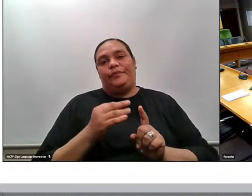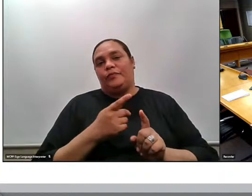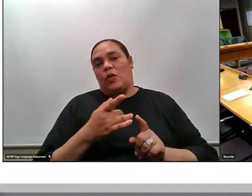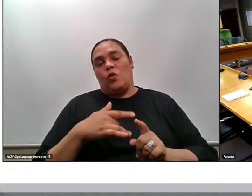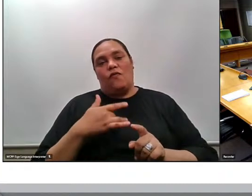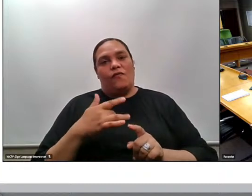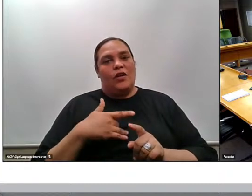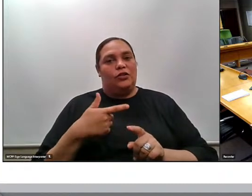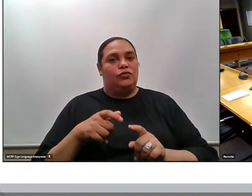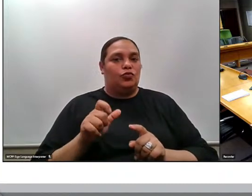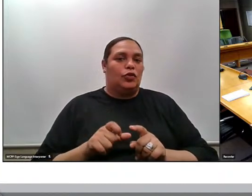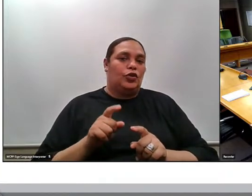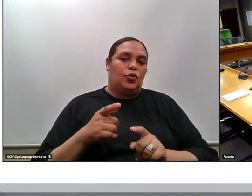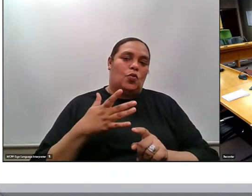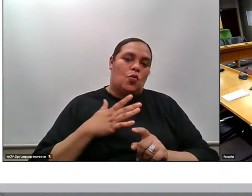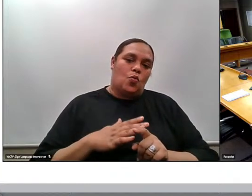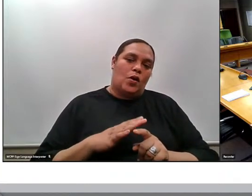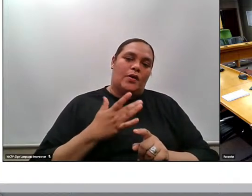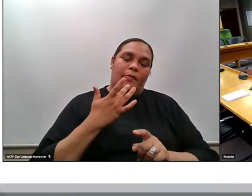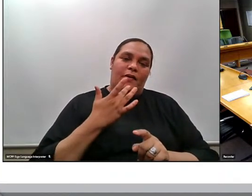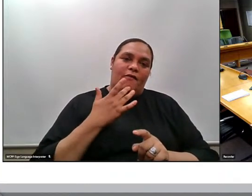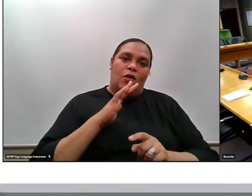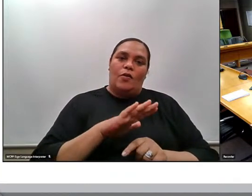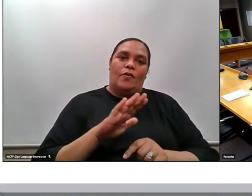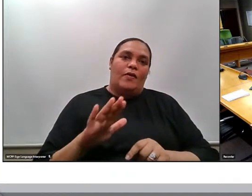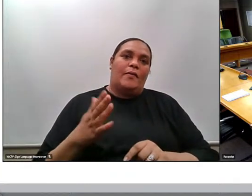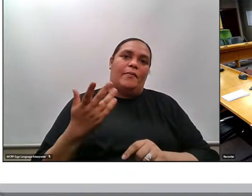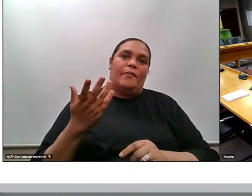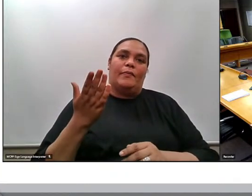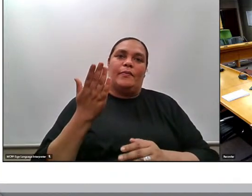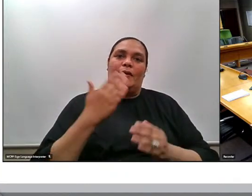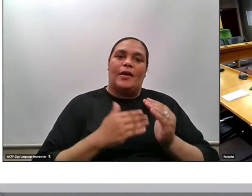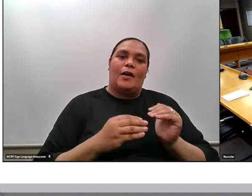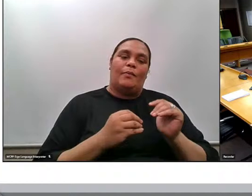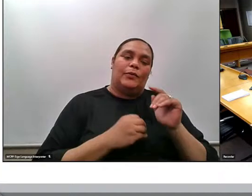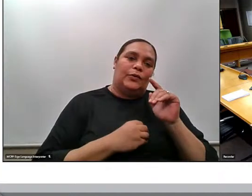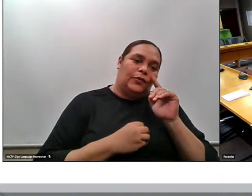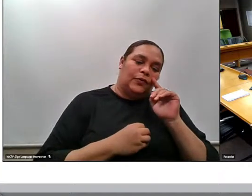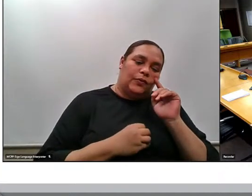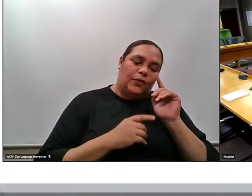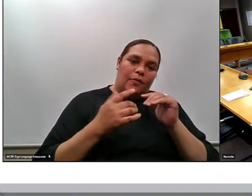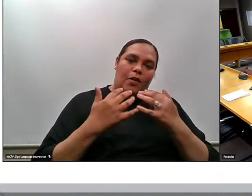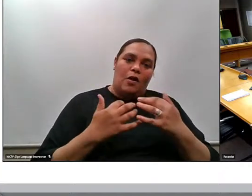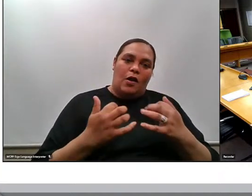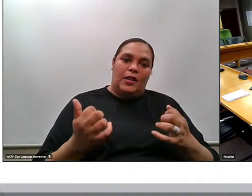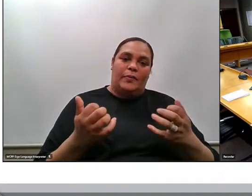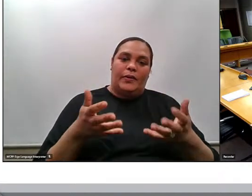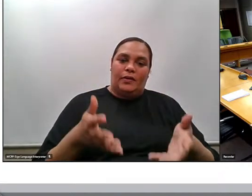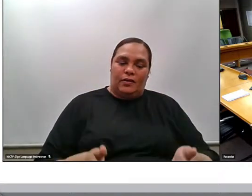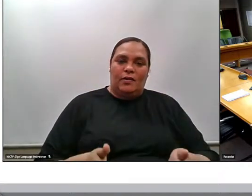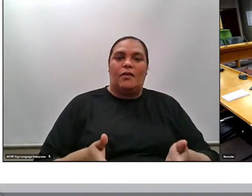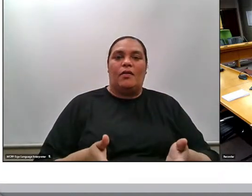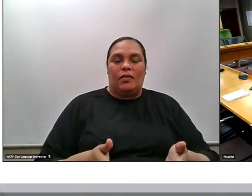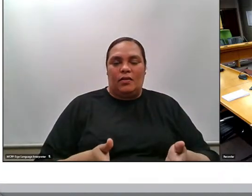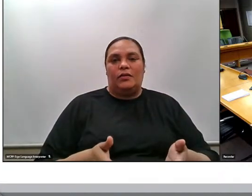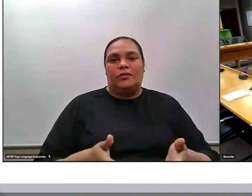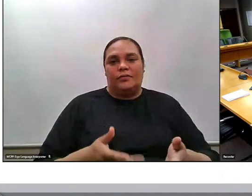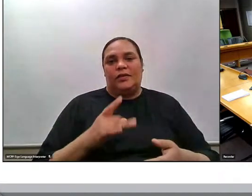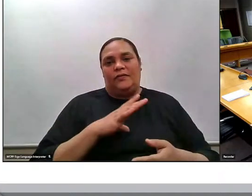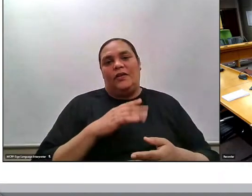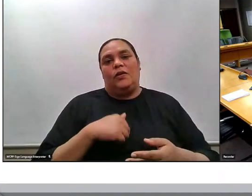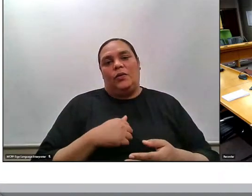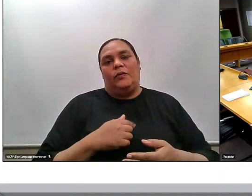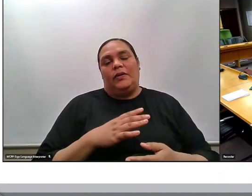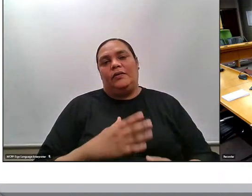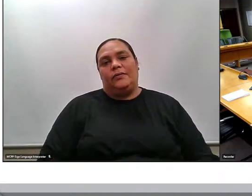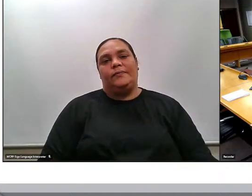feel as chair that you would like to prefer them to come to the parliamentary precinct, that's fine with me then.